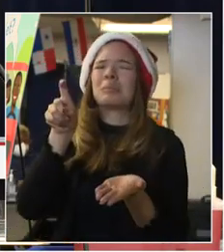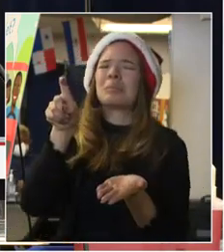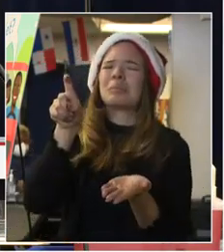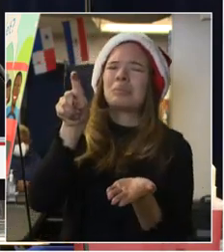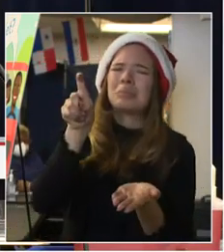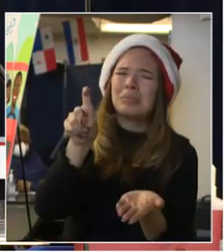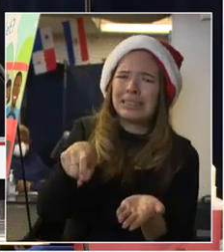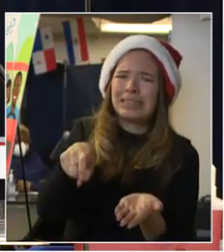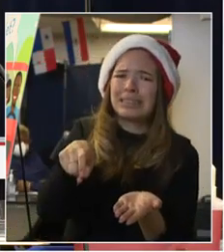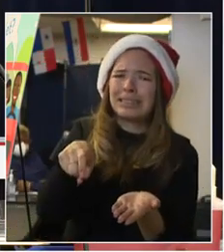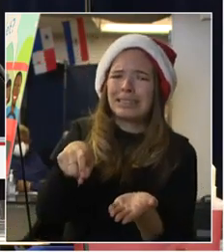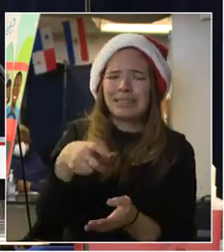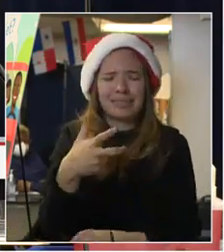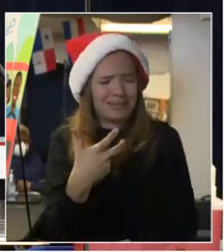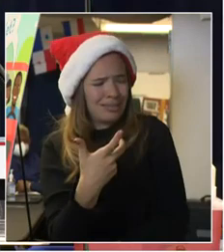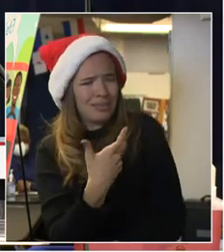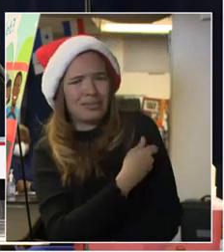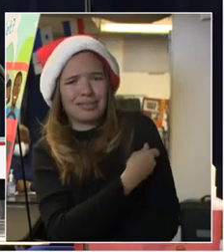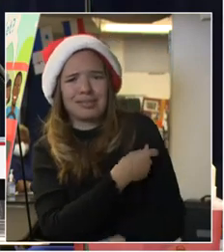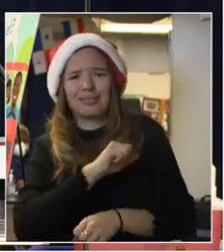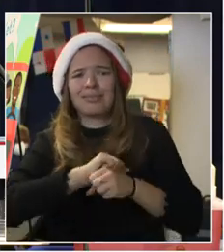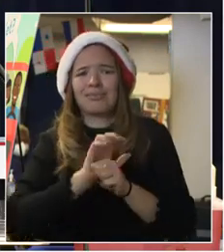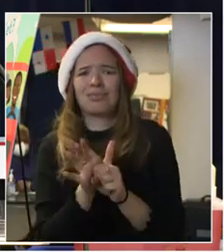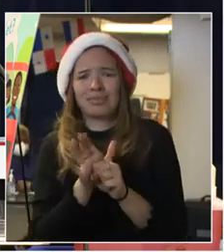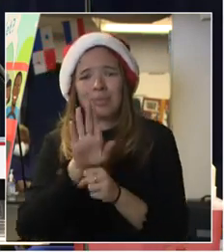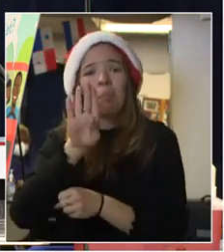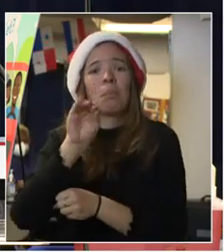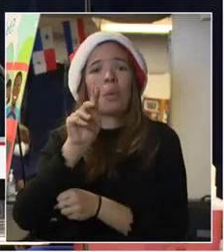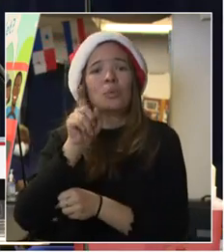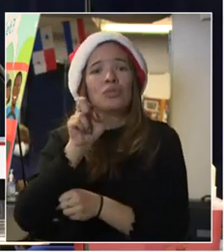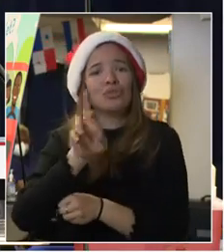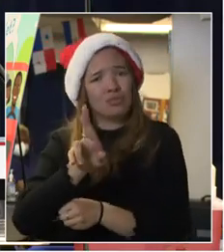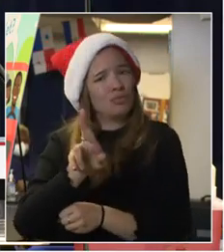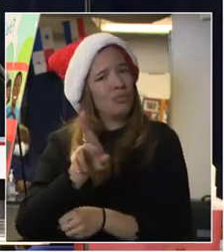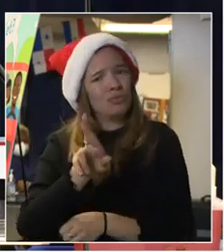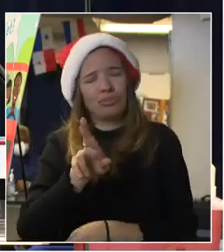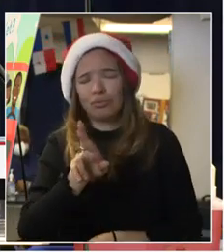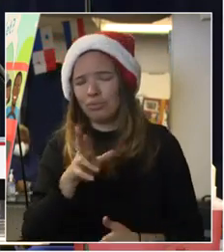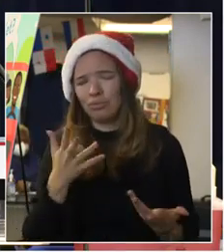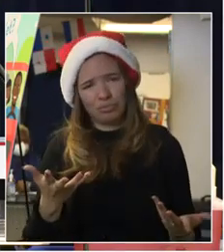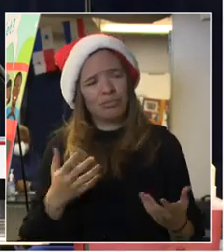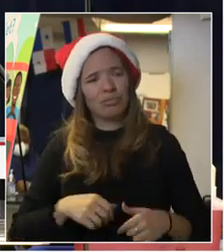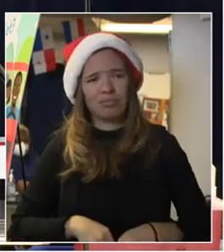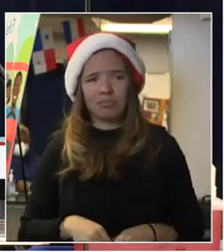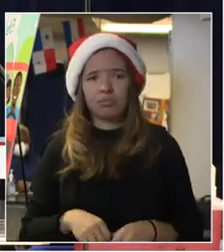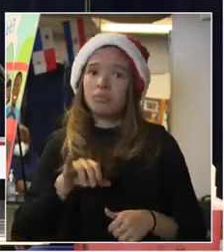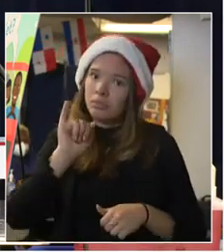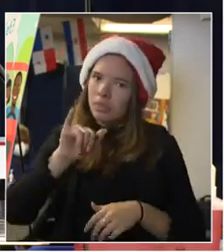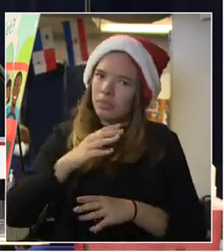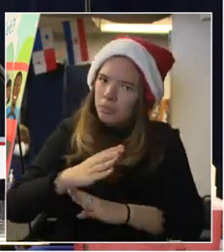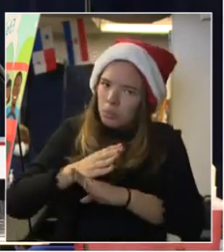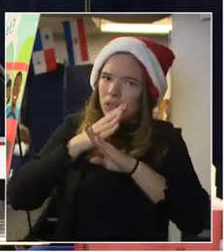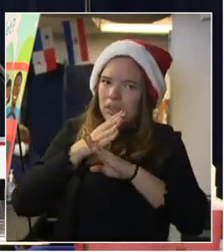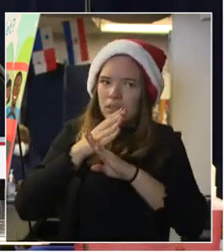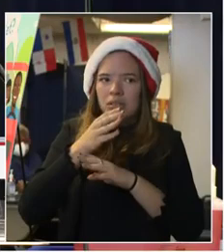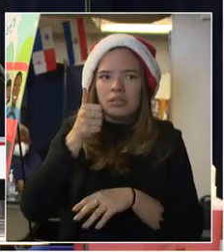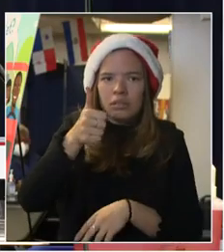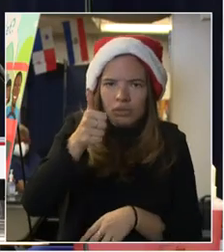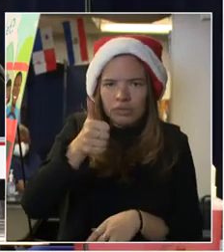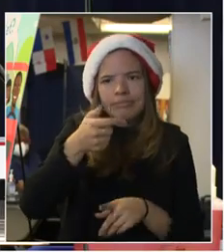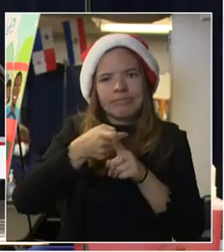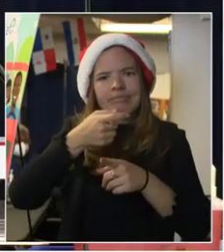COVID bivalent booster. That provides protection against severe illness